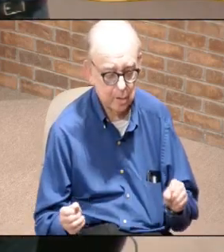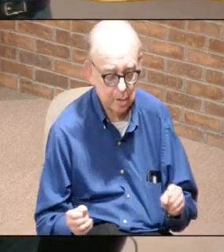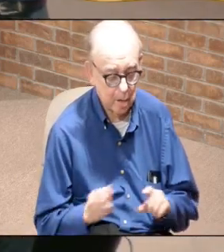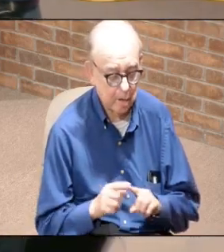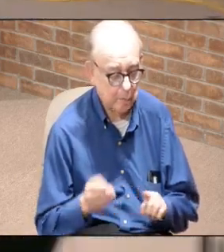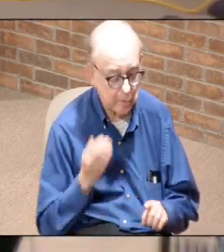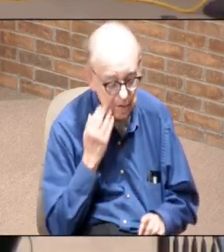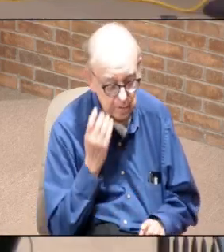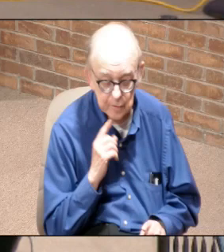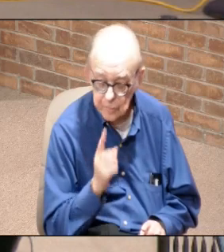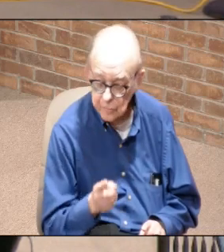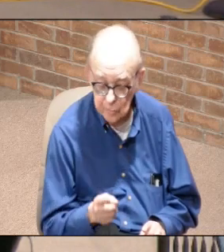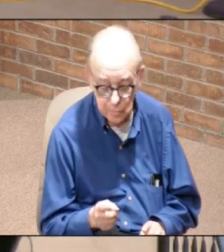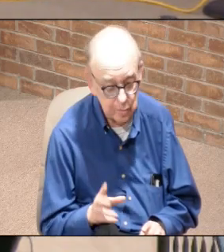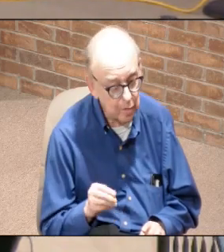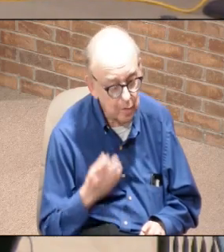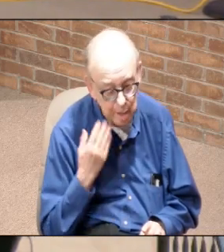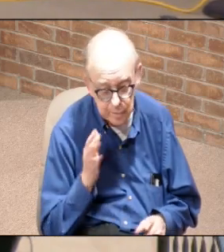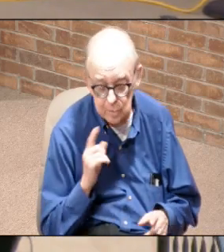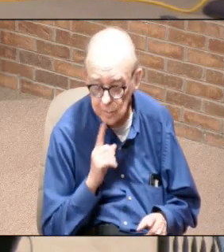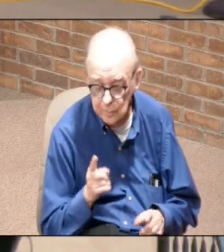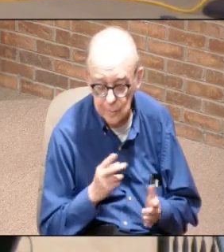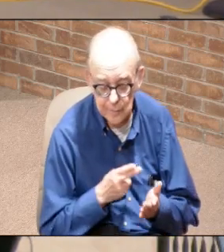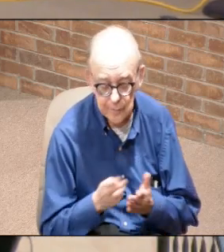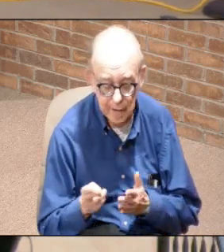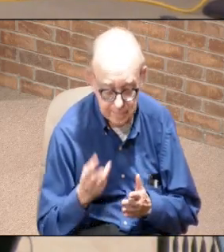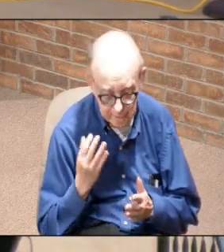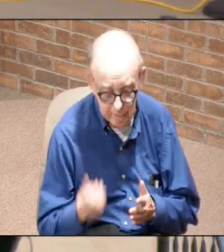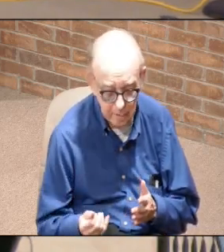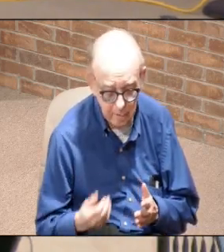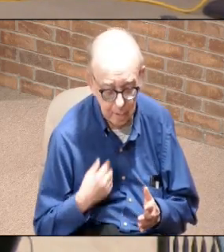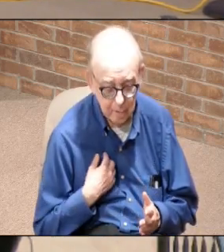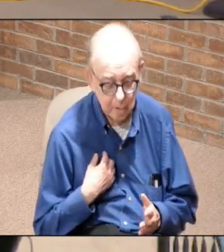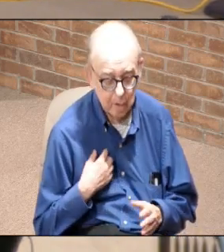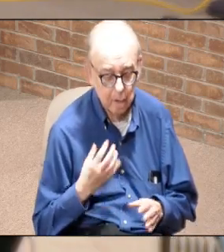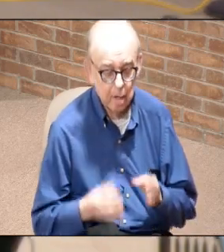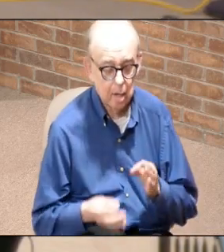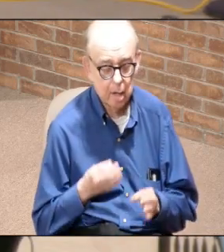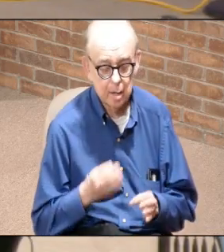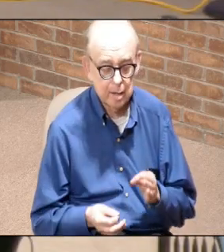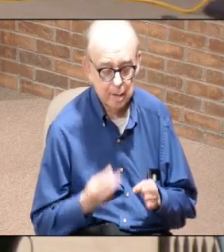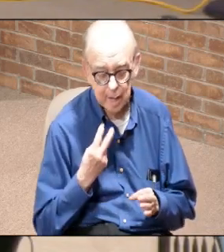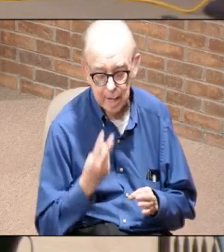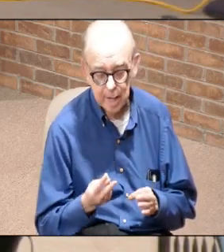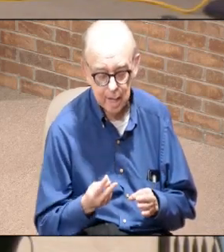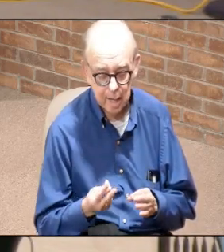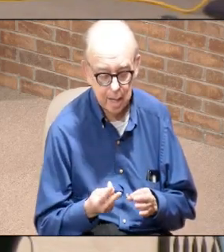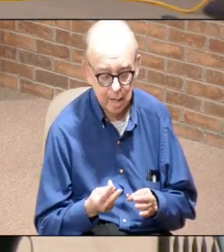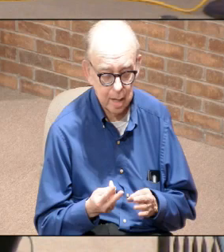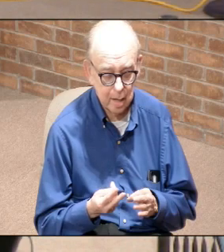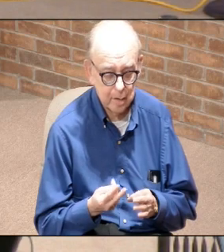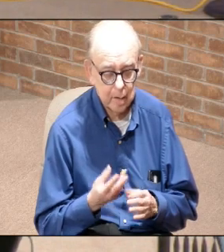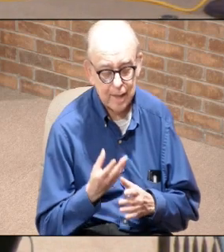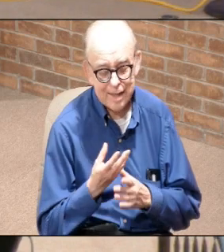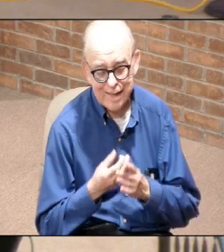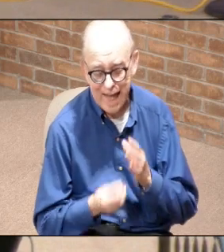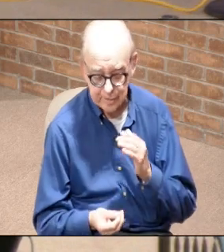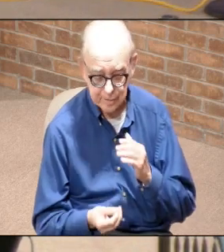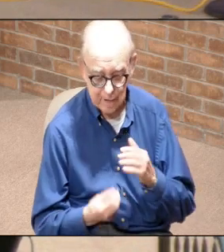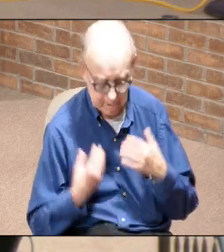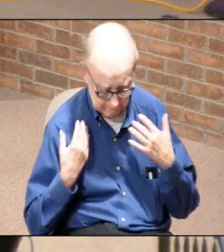I know for fact? No. Because I'm only judging from what I'm seeing that's coming to the